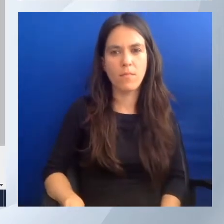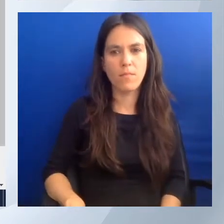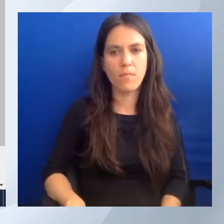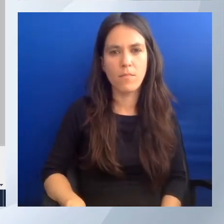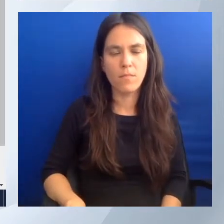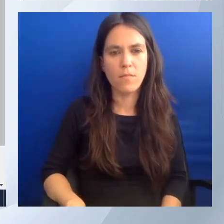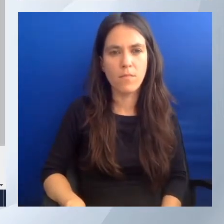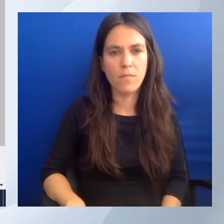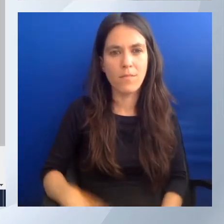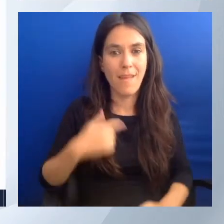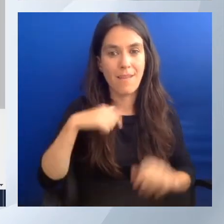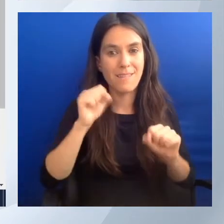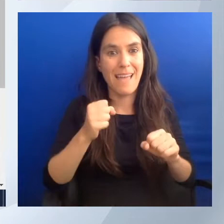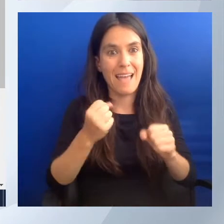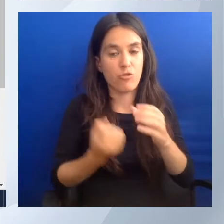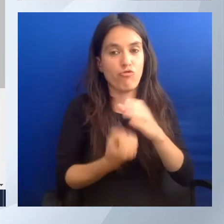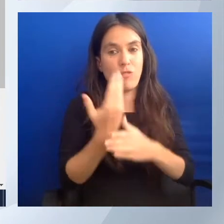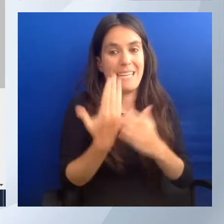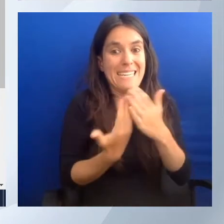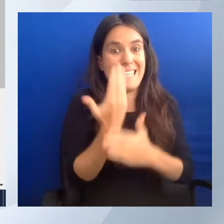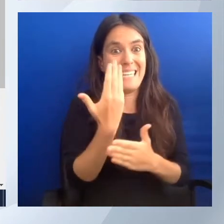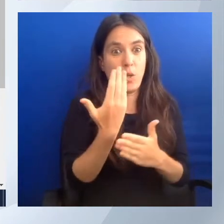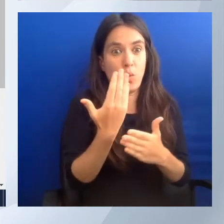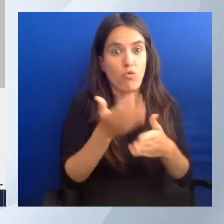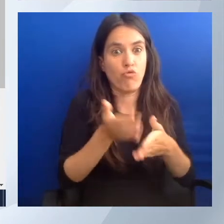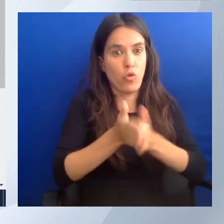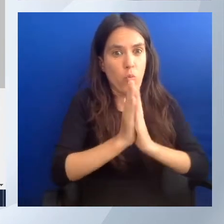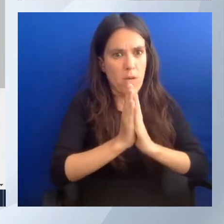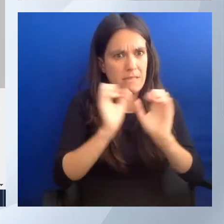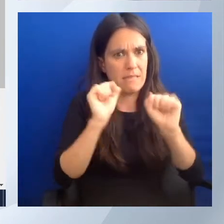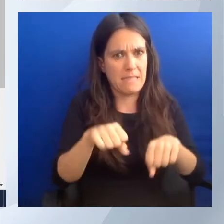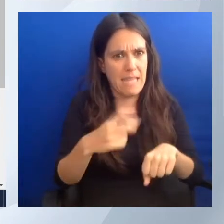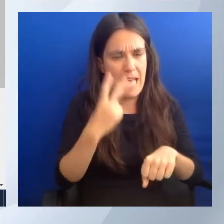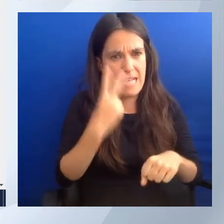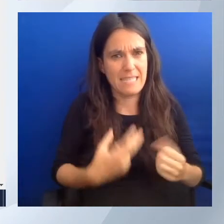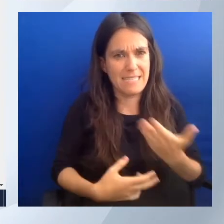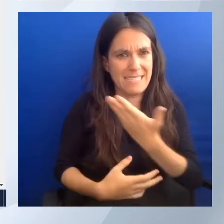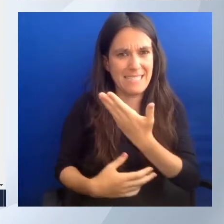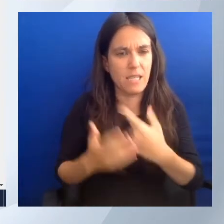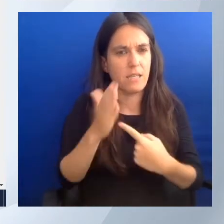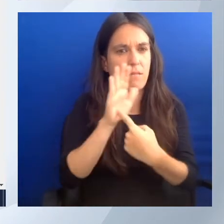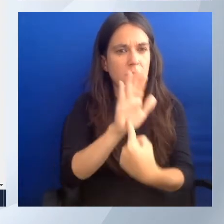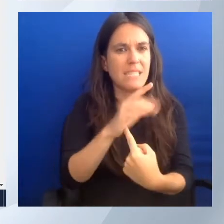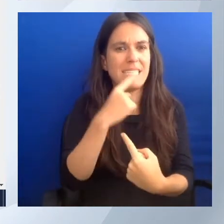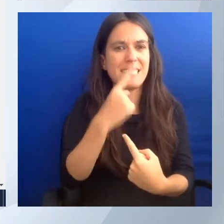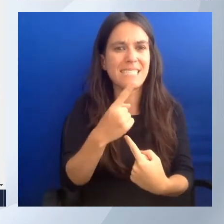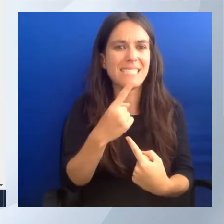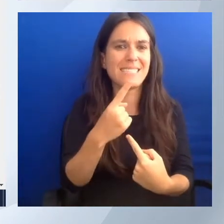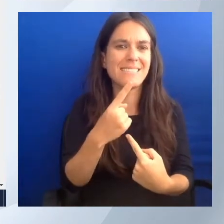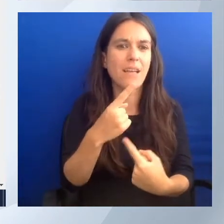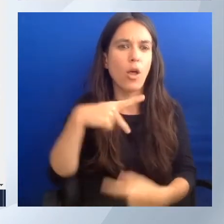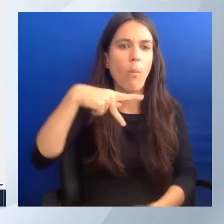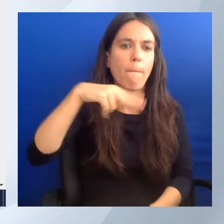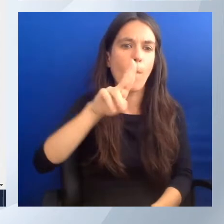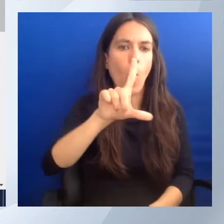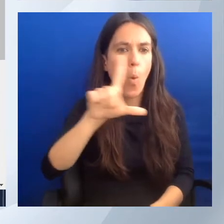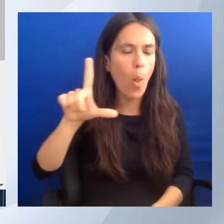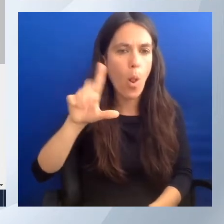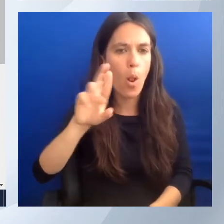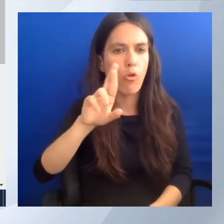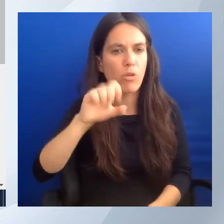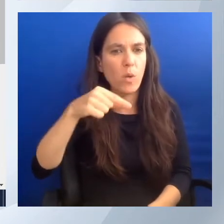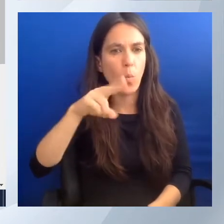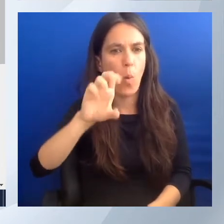is I can create a new pull request. And I can say, let's do a pull request. Let's do demo